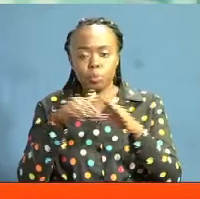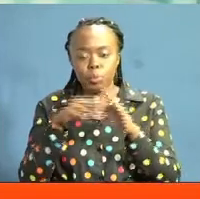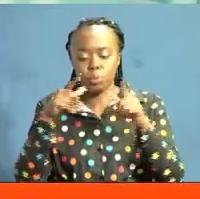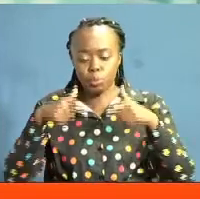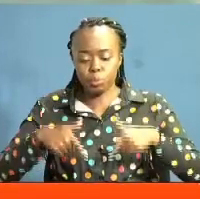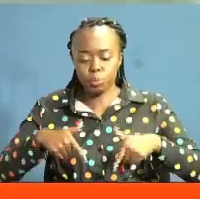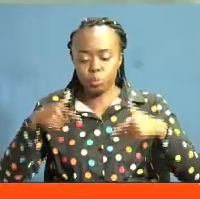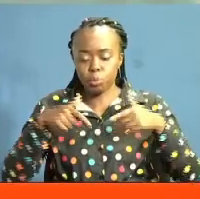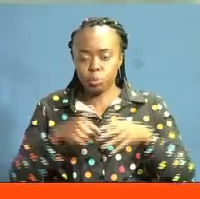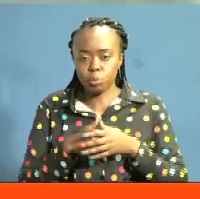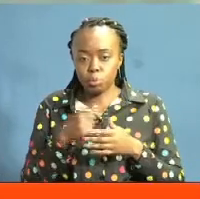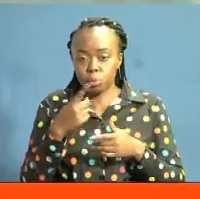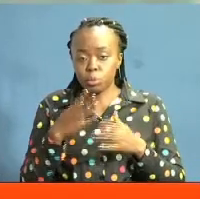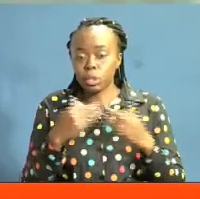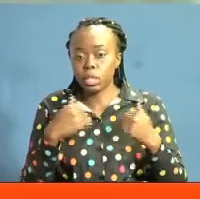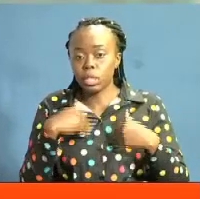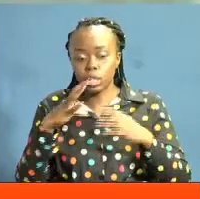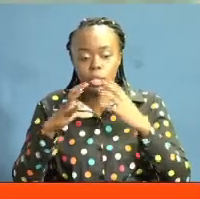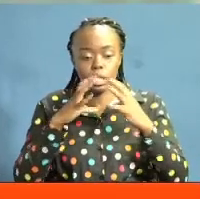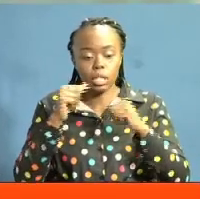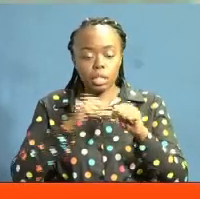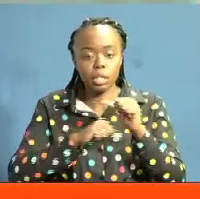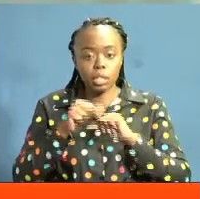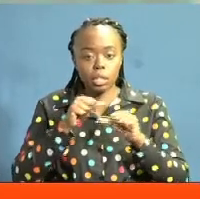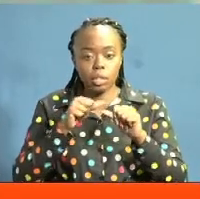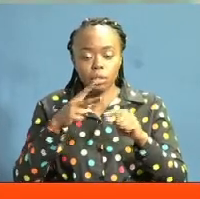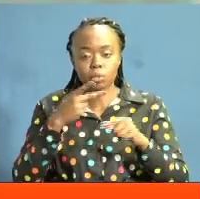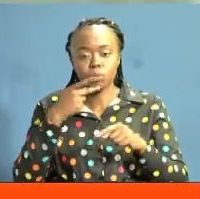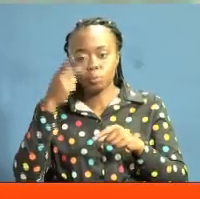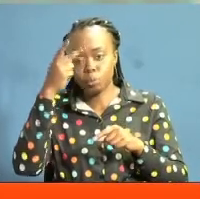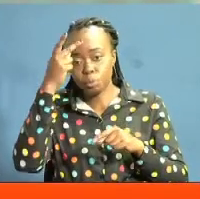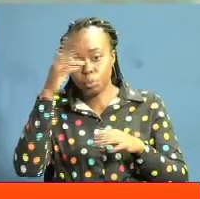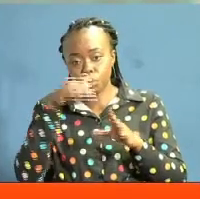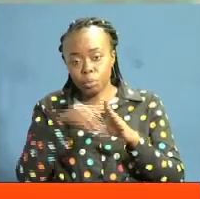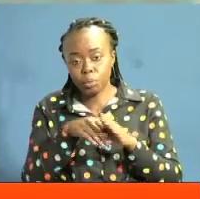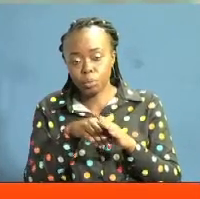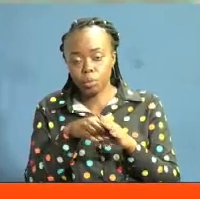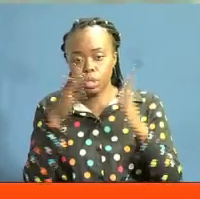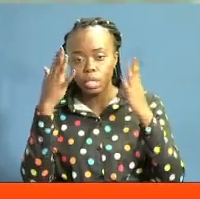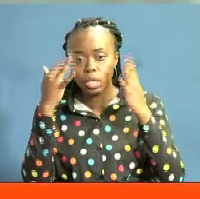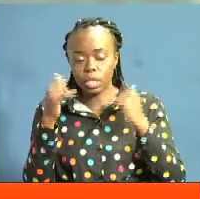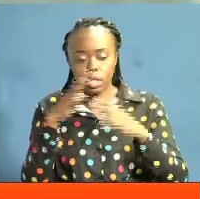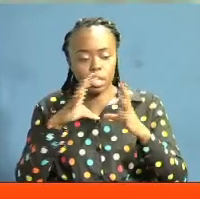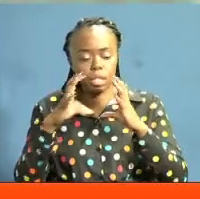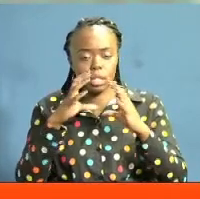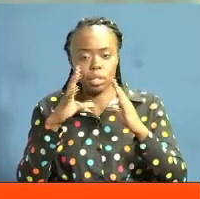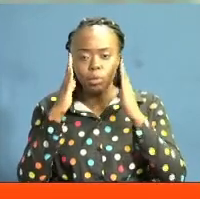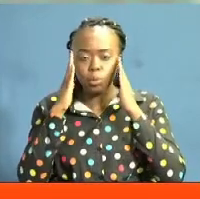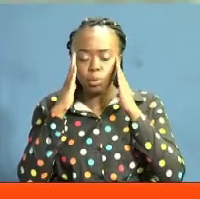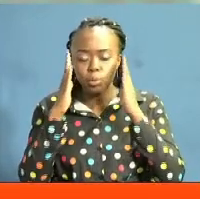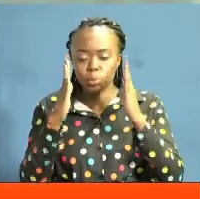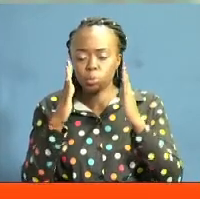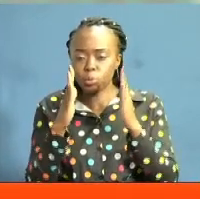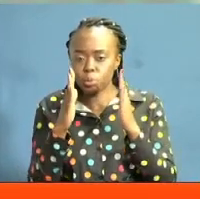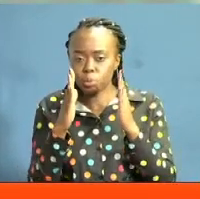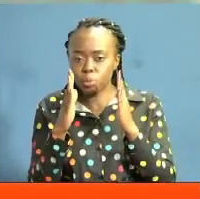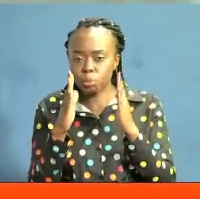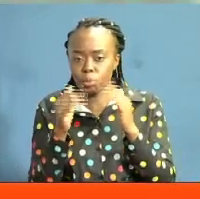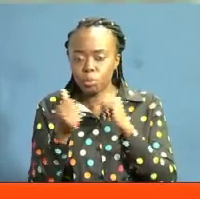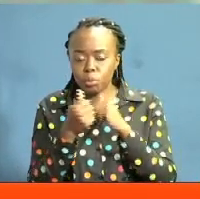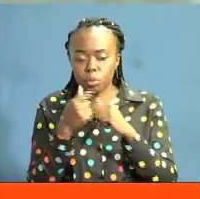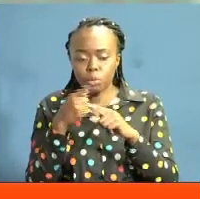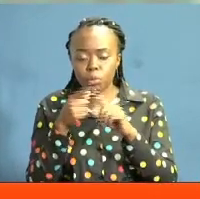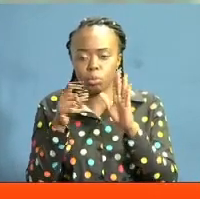right. Now, you have talked about parental rejection. Now, let's focus in terms of peer